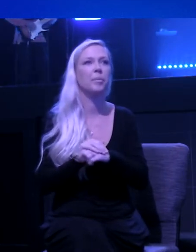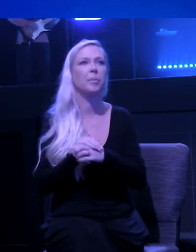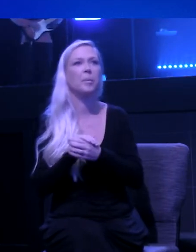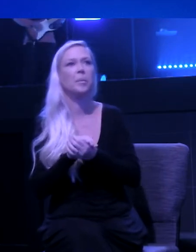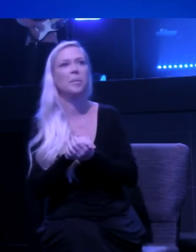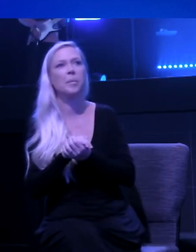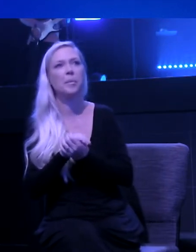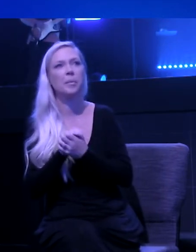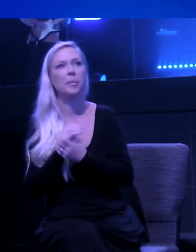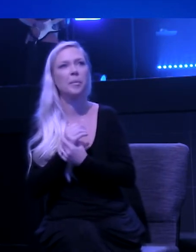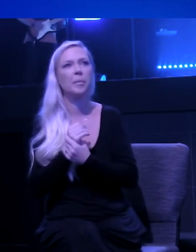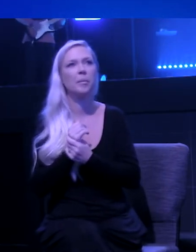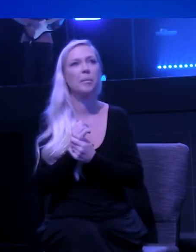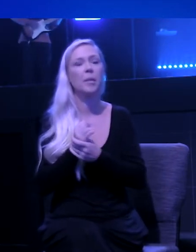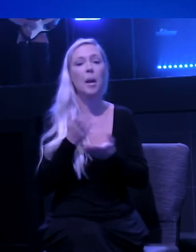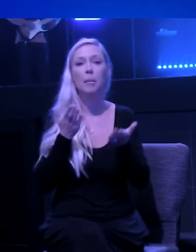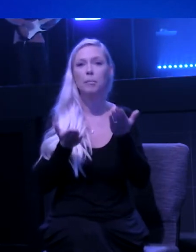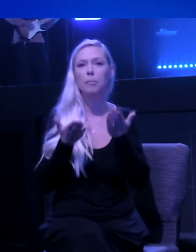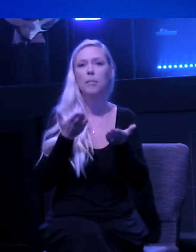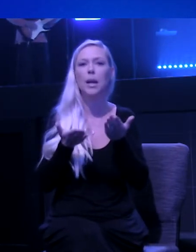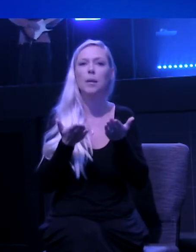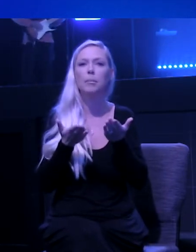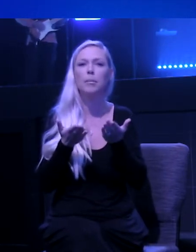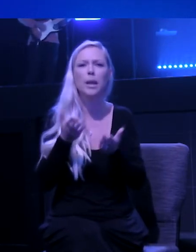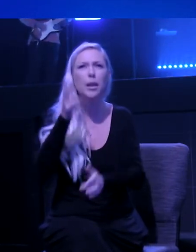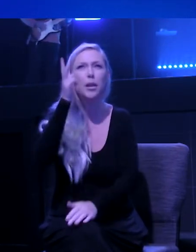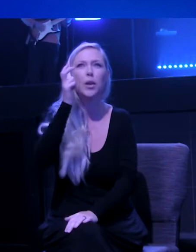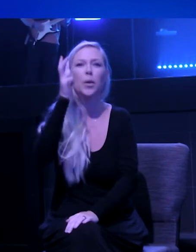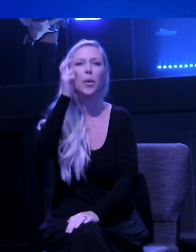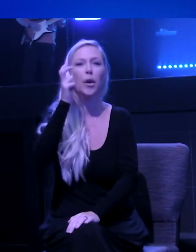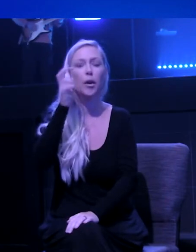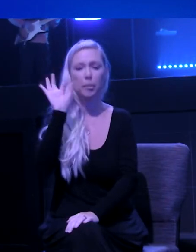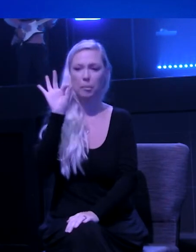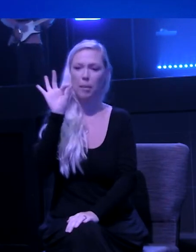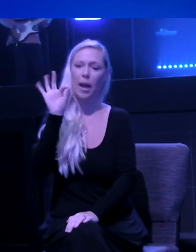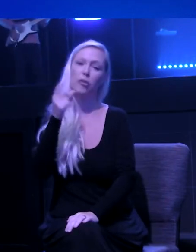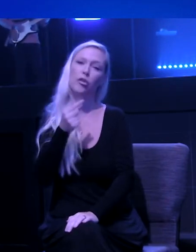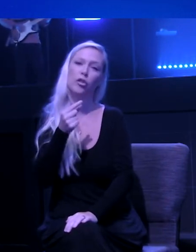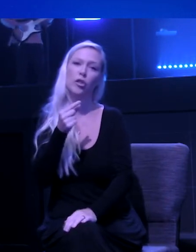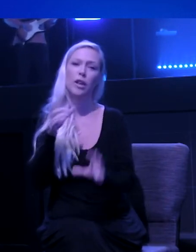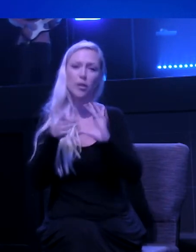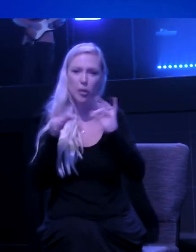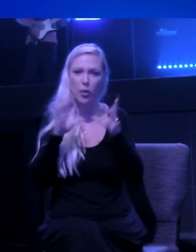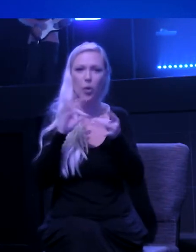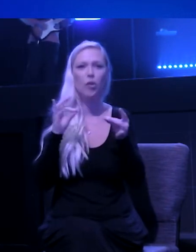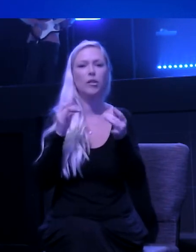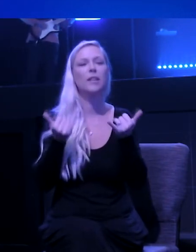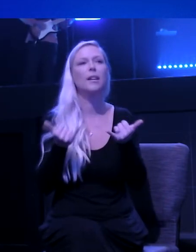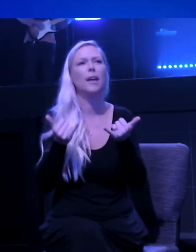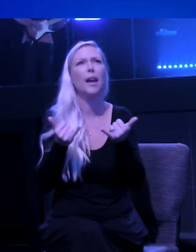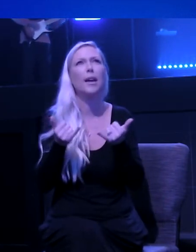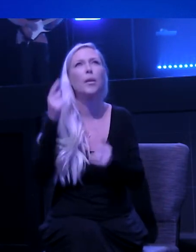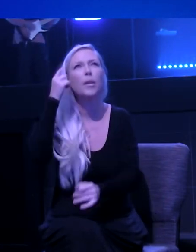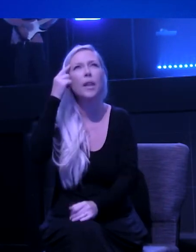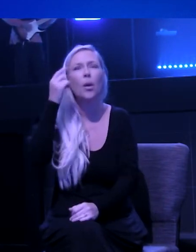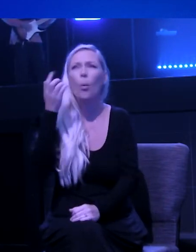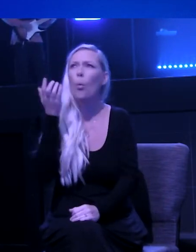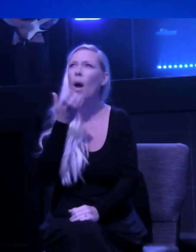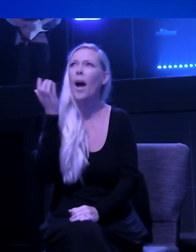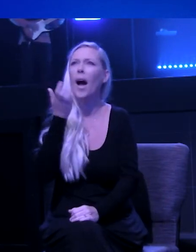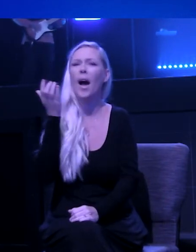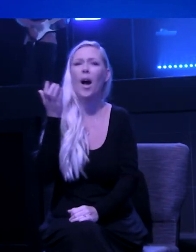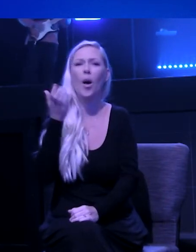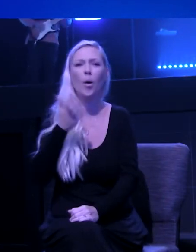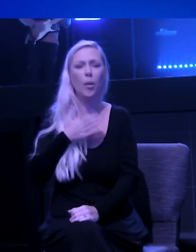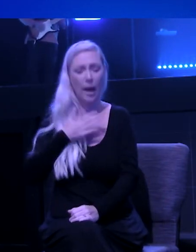you need to be. Maybe you heard Pastor G's story today. And you're like, wow, I